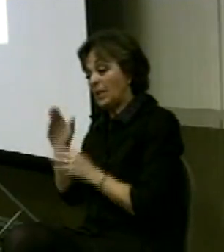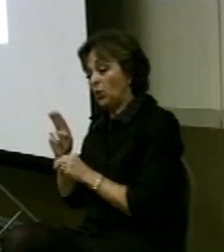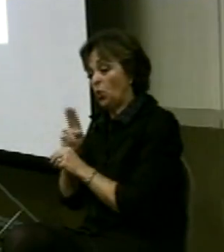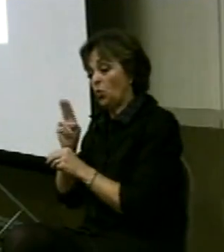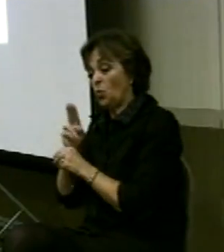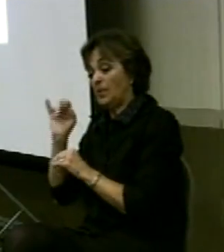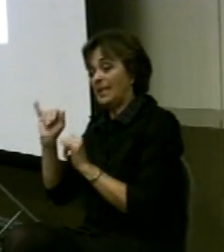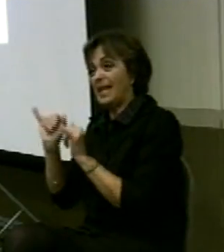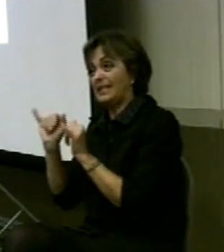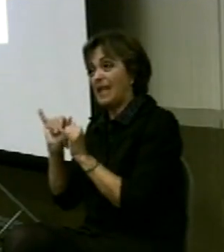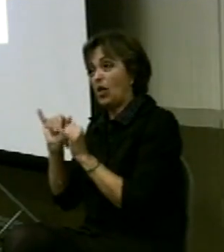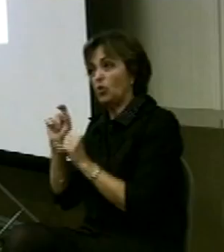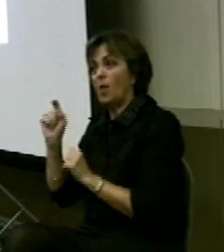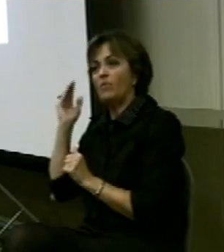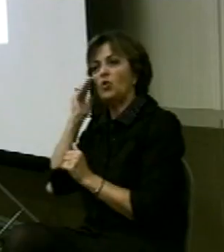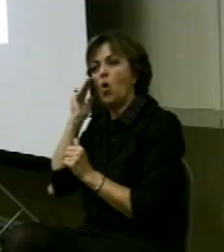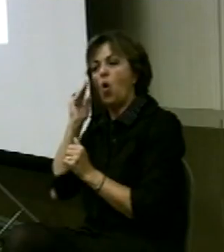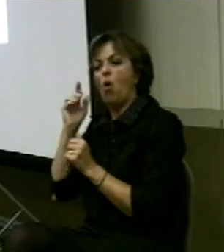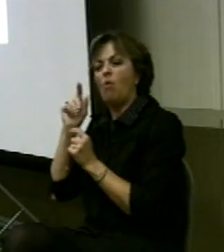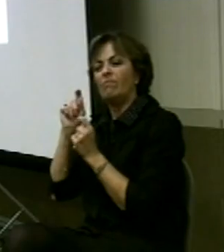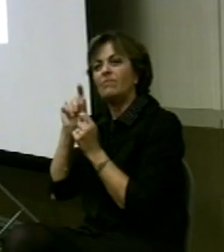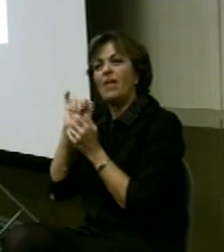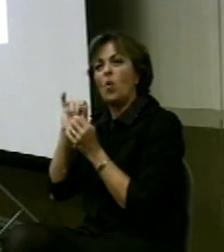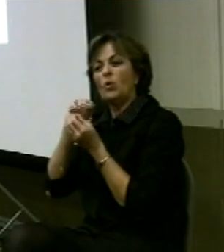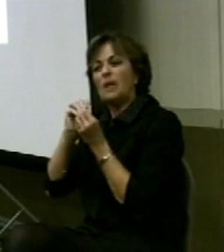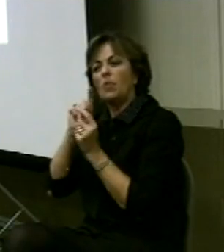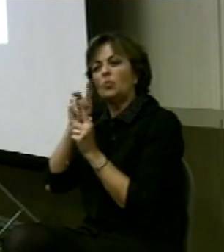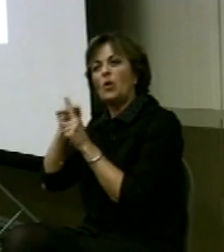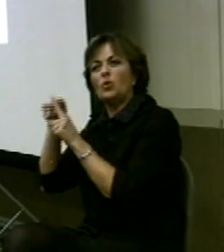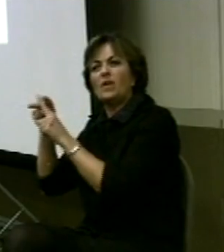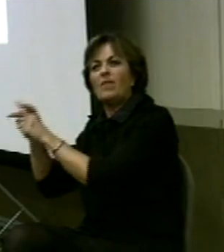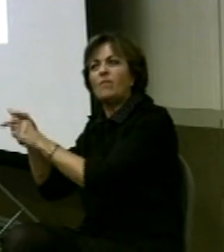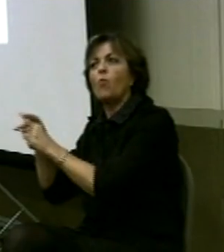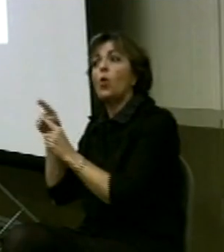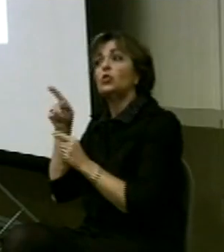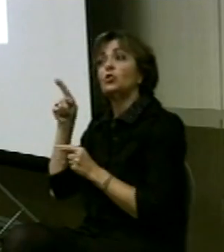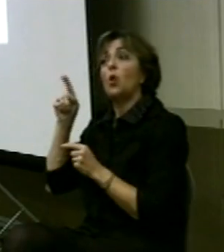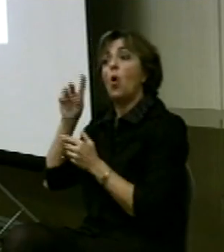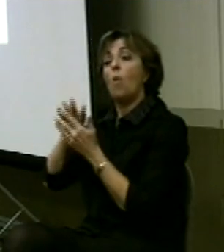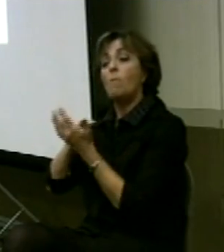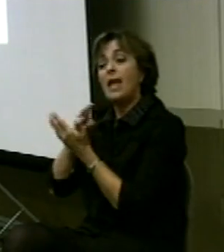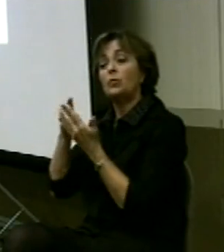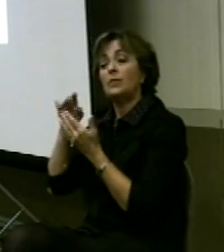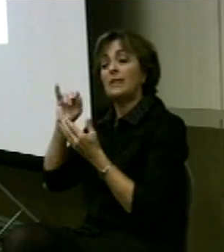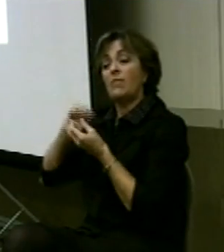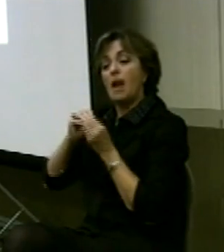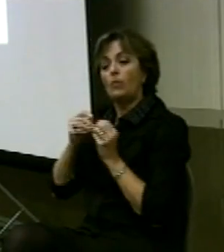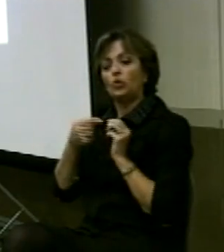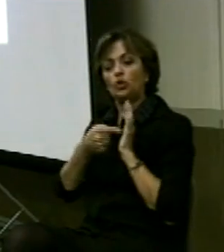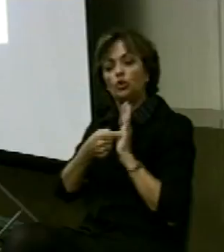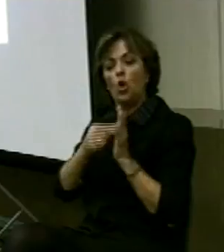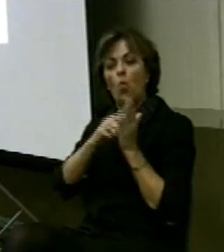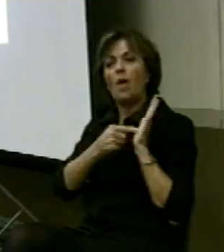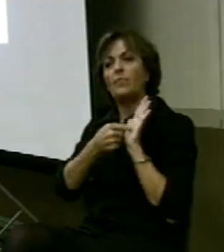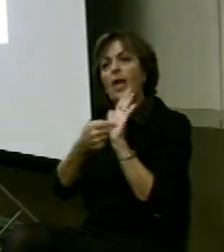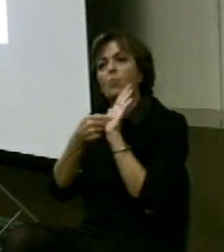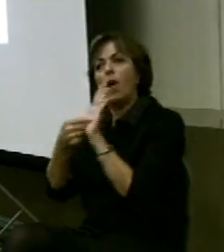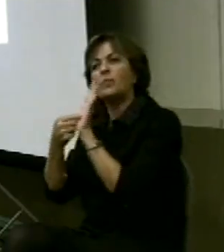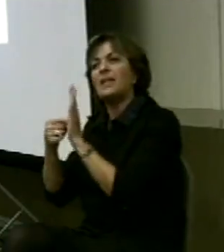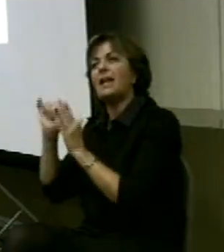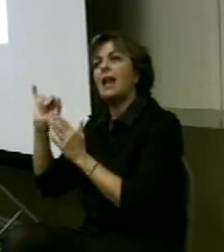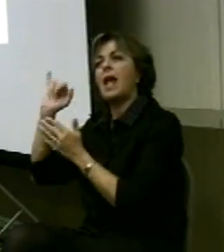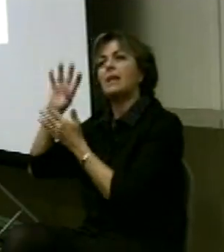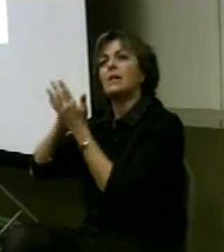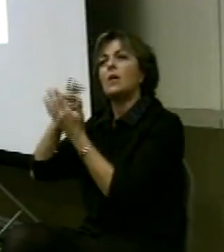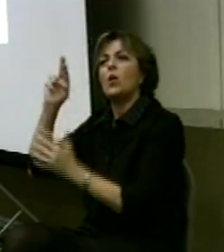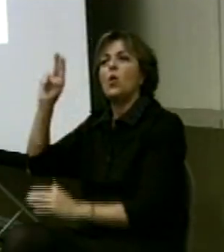agreeing upon what you're giving the numbers for. So creating a matrix which shows what each number represents. So similar to like a rubric where you would